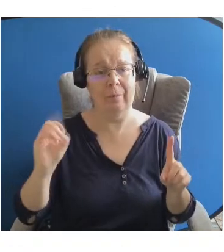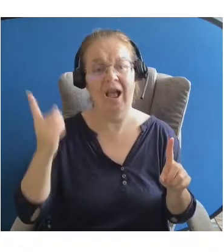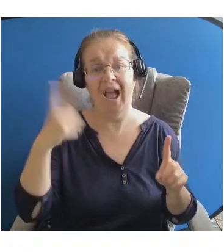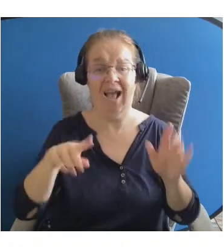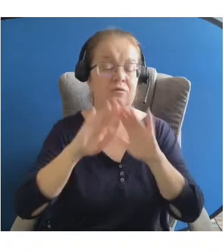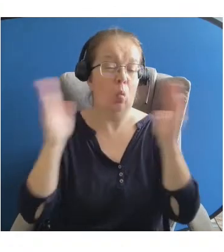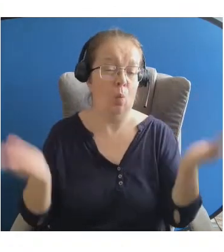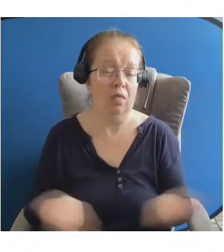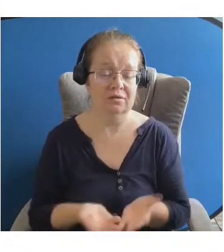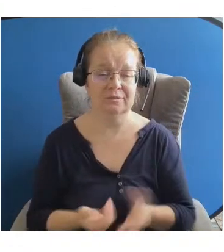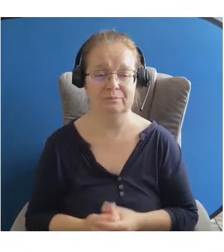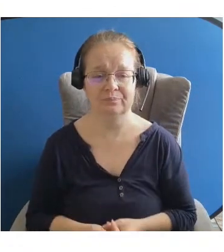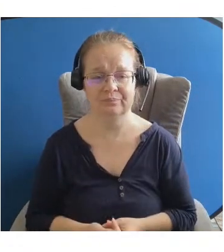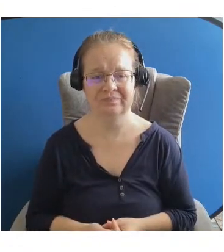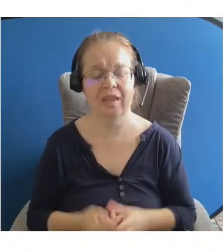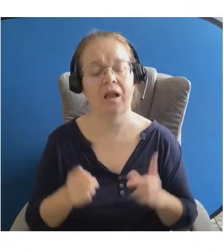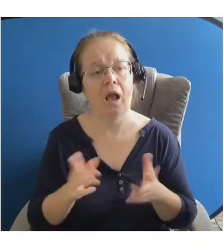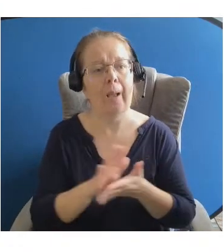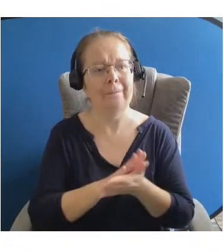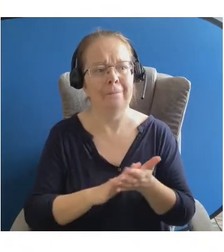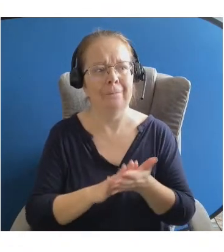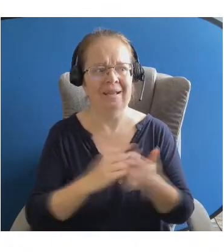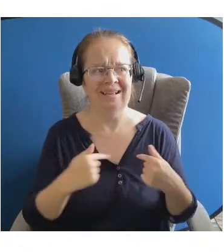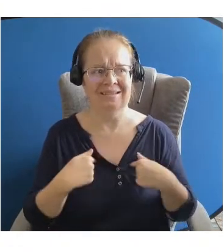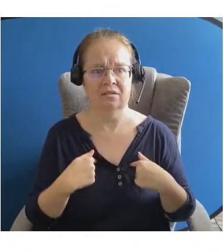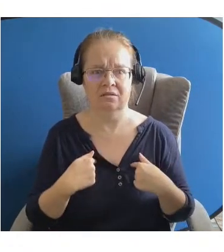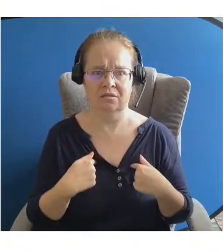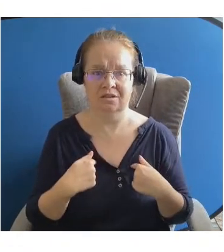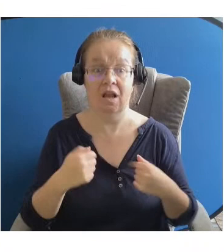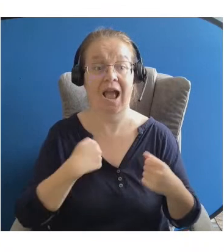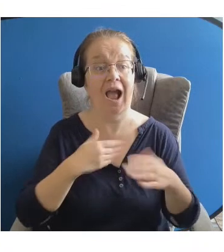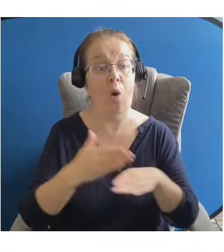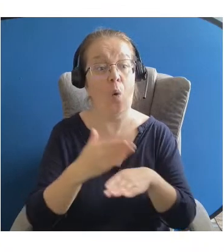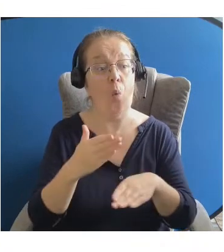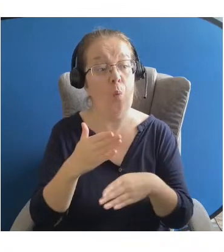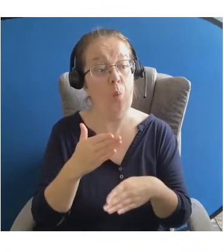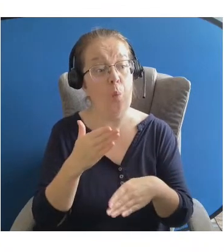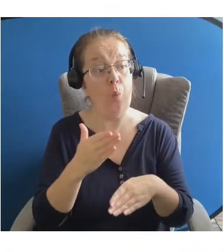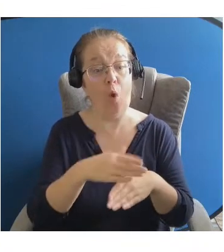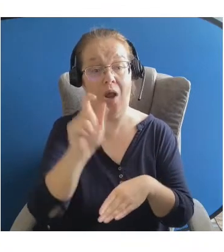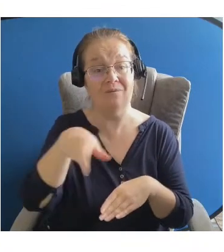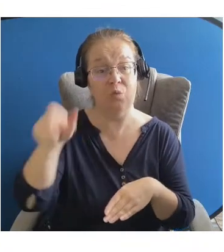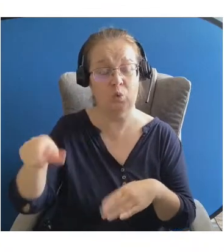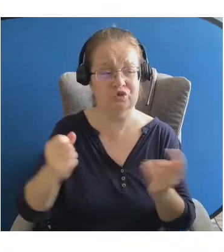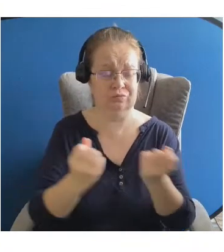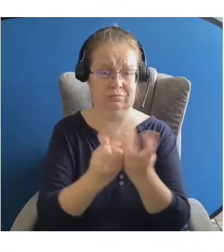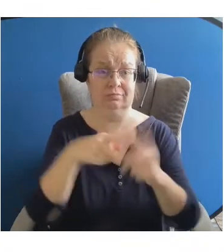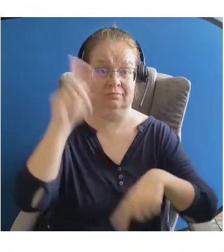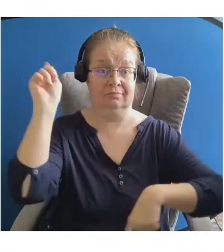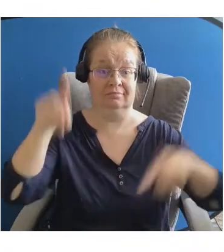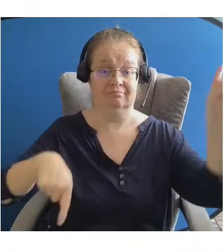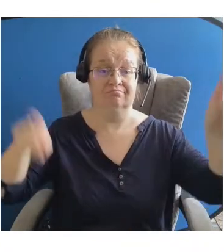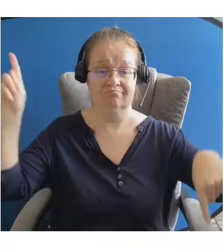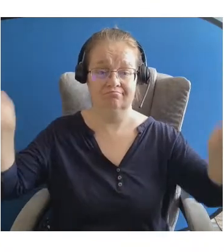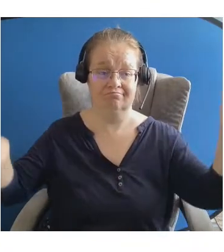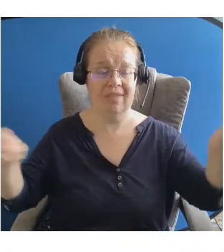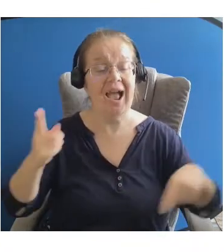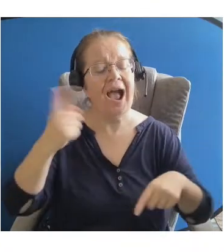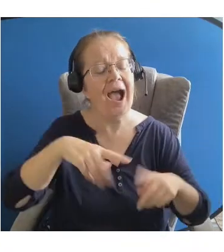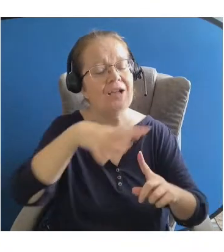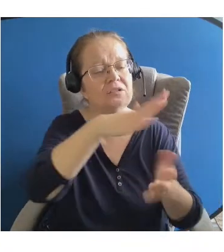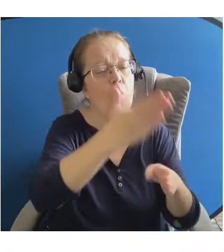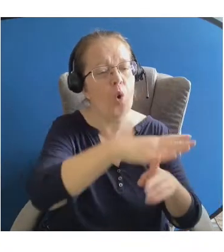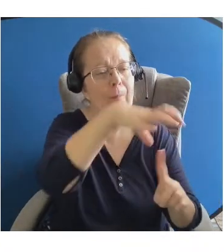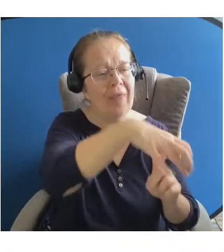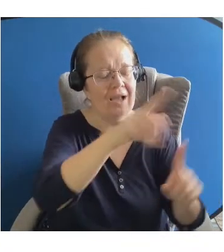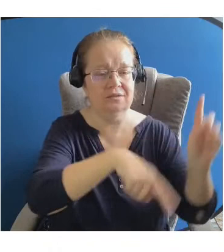world. That means we have a hugely diverse workforce, but also very diverse workplaces. We have